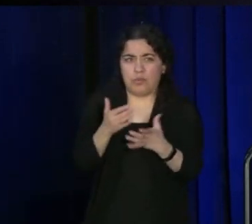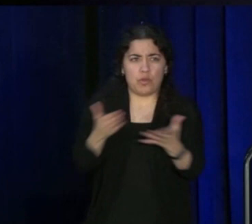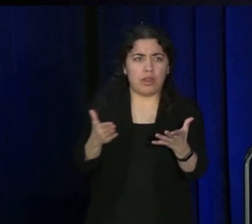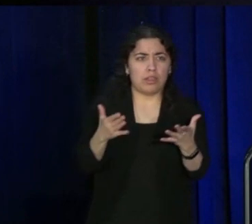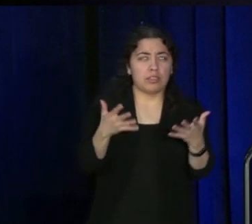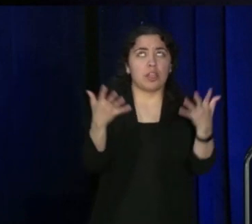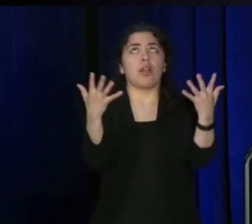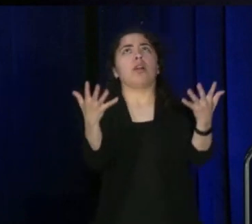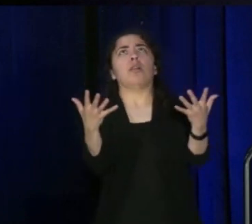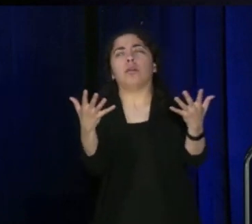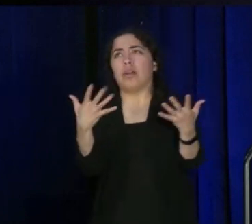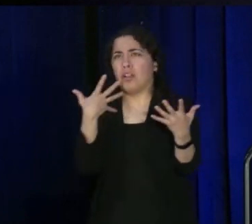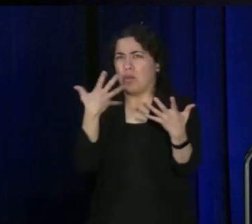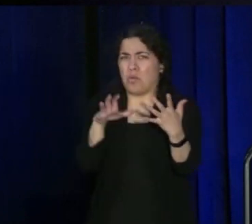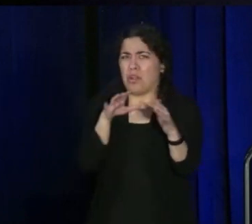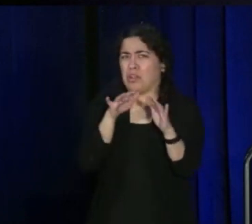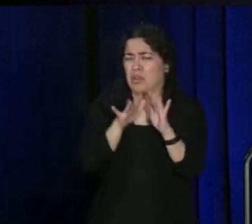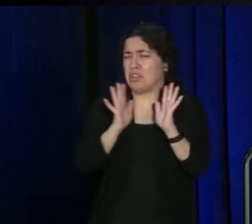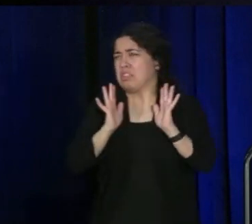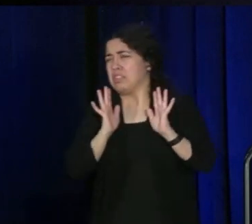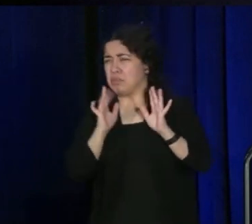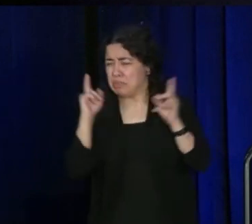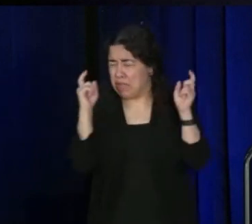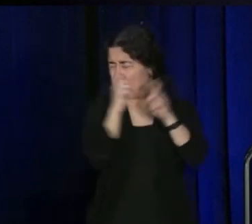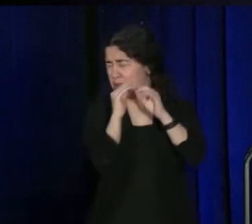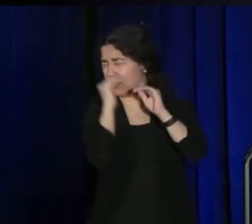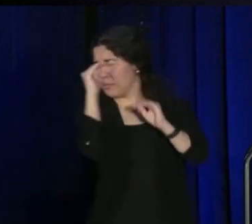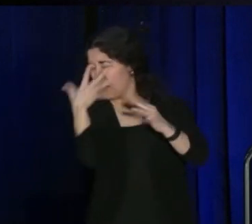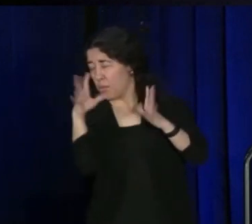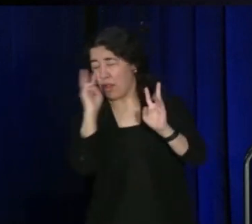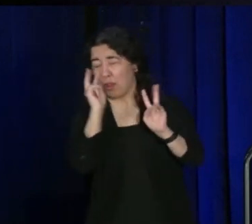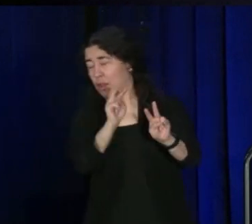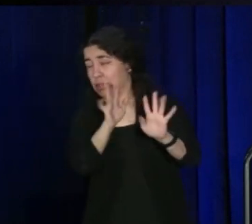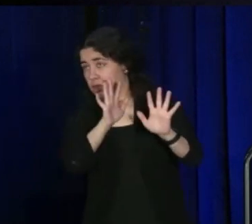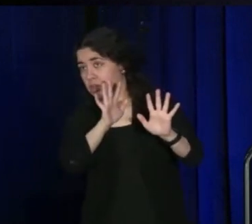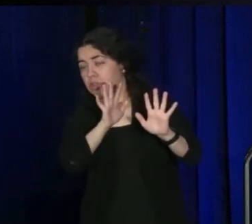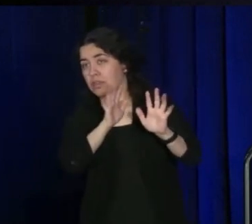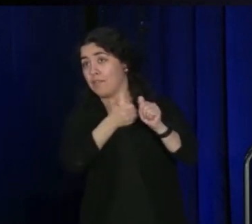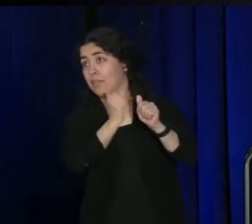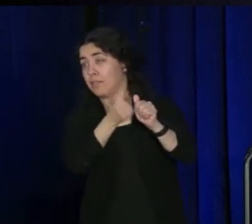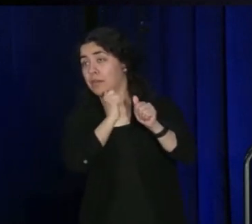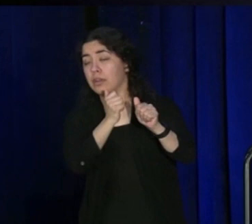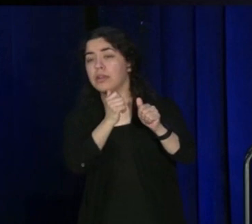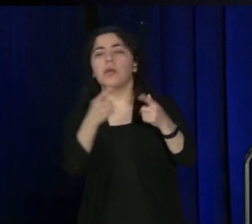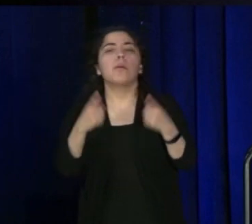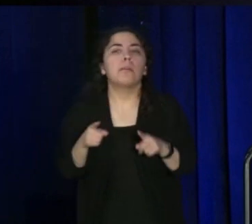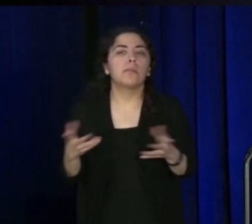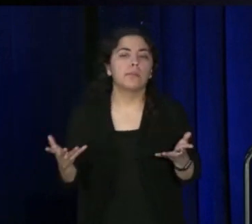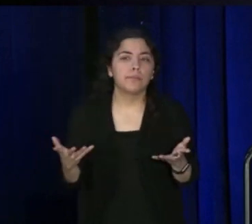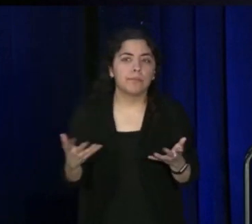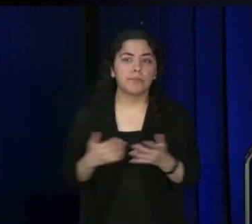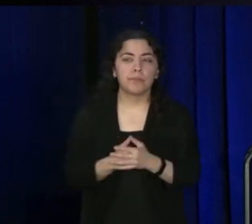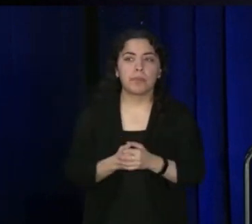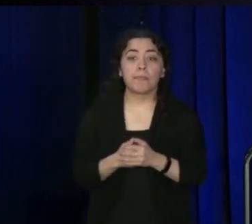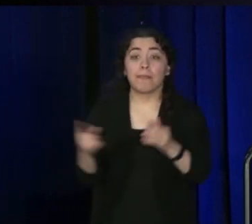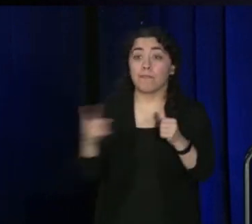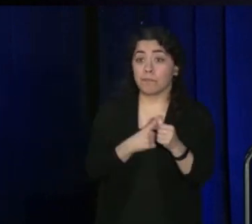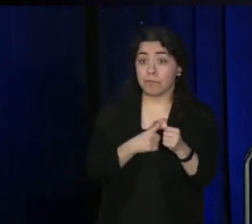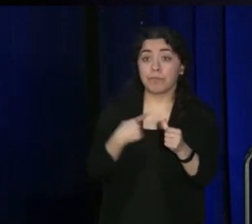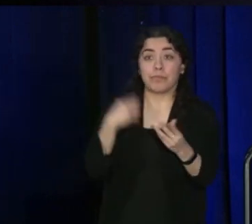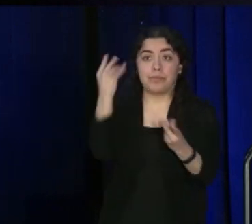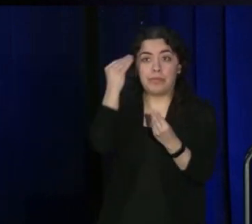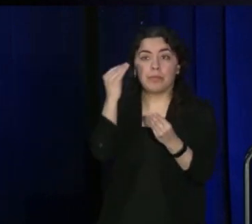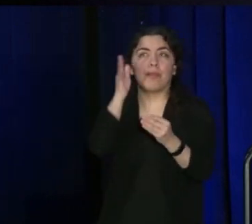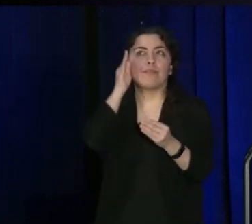I don't even want to go in there. It's going to be so complex, I don't even want to look at it. And here's what happens. First, we're thinking about future